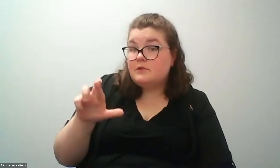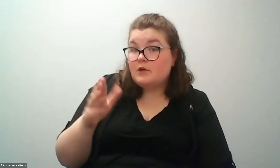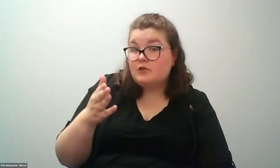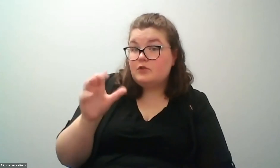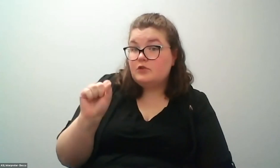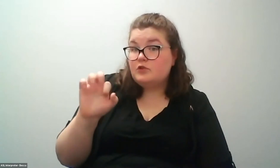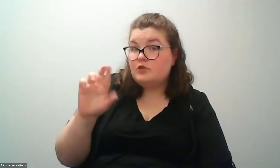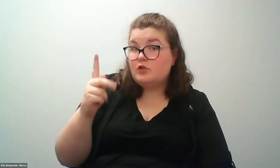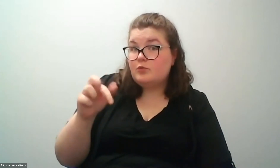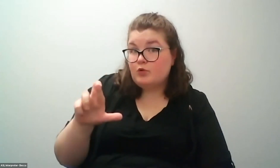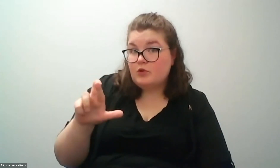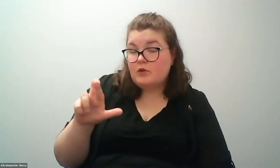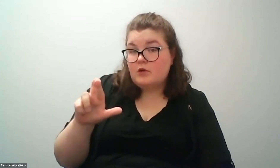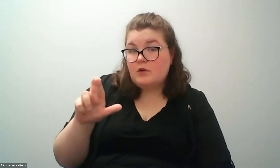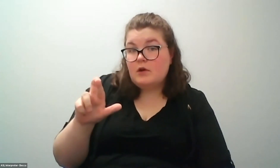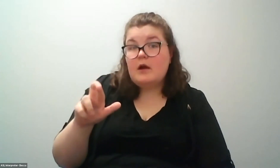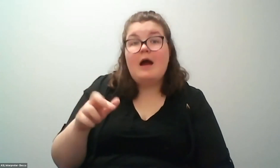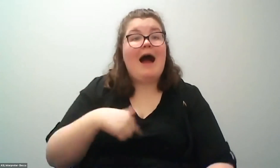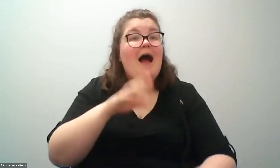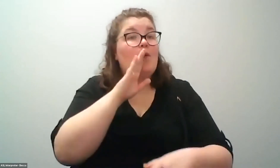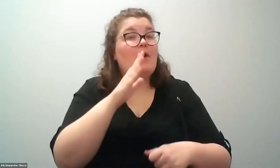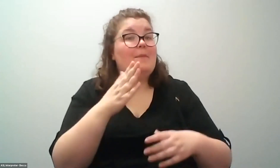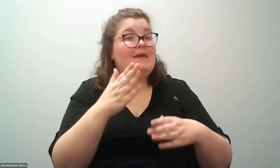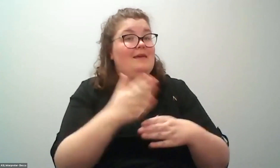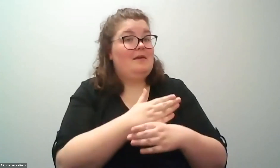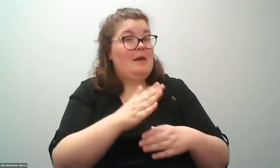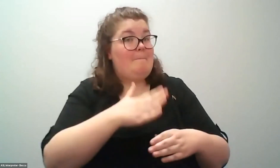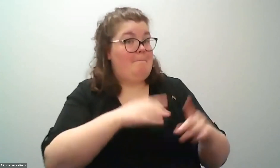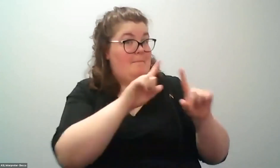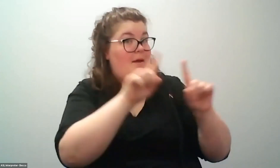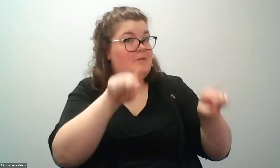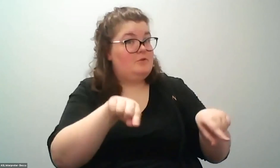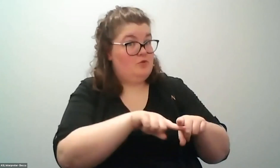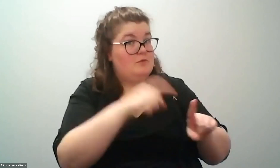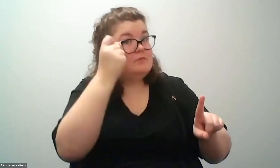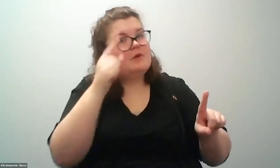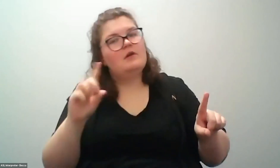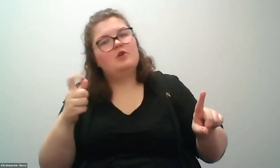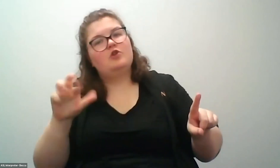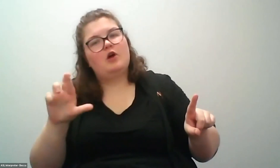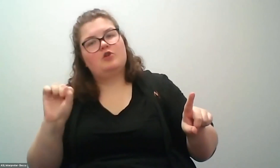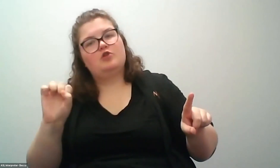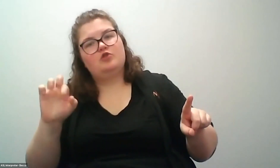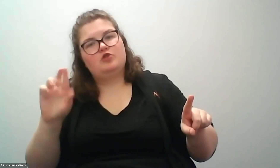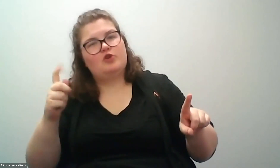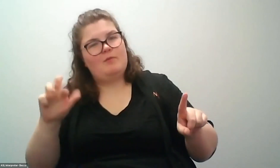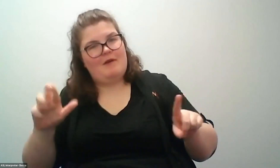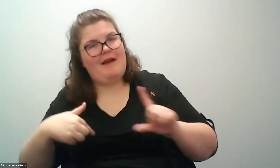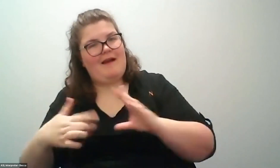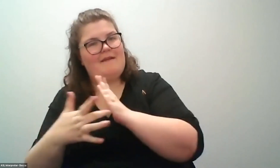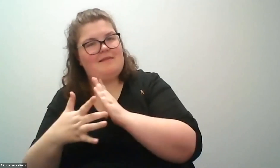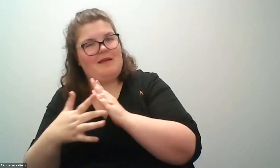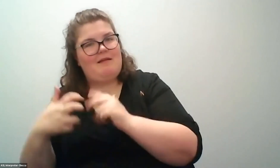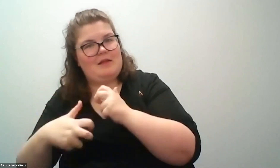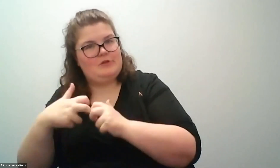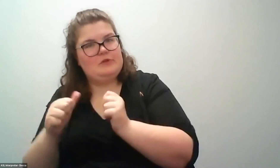will be sharing her screen, my screen, to advance her slides, because I know she's been having some technical issues logging into this